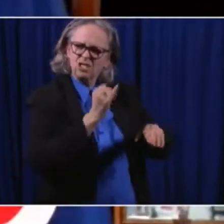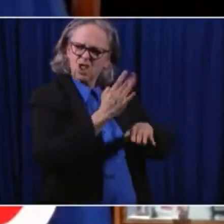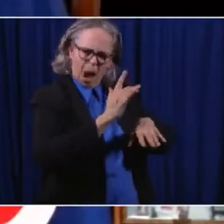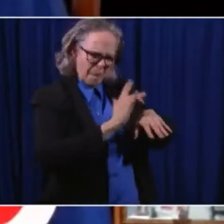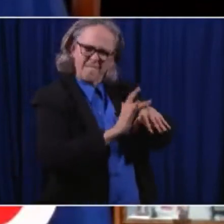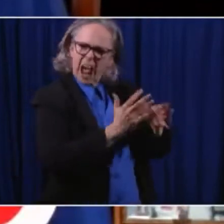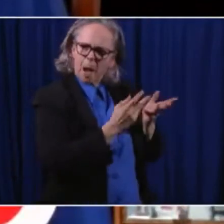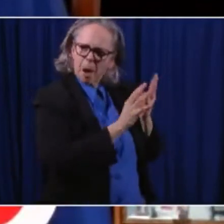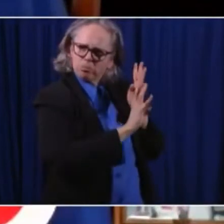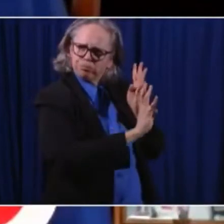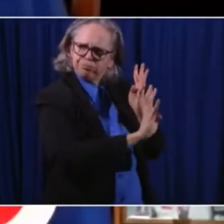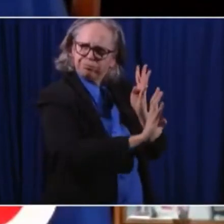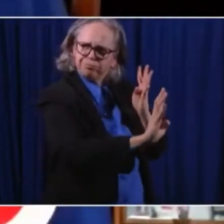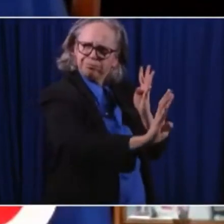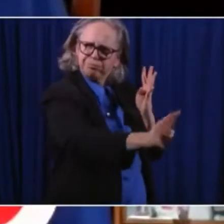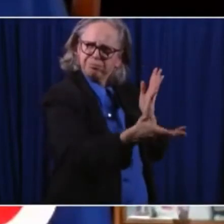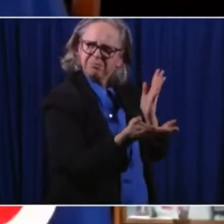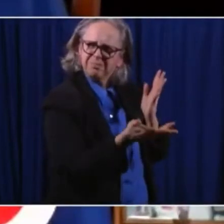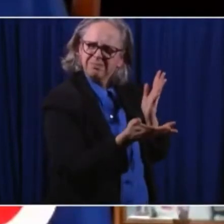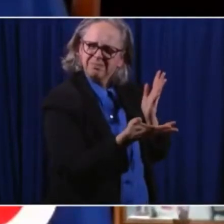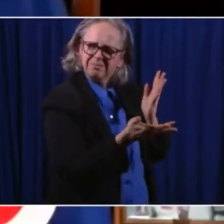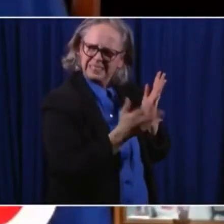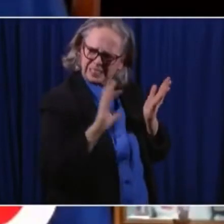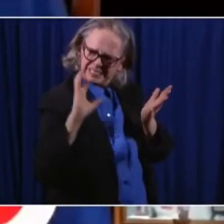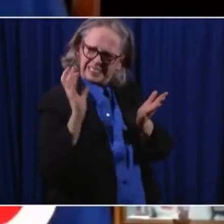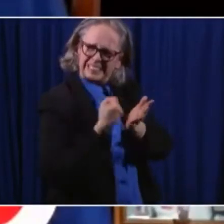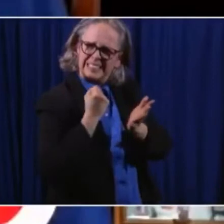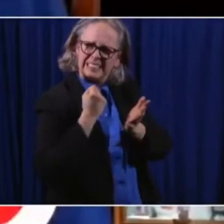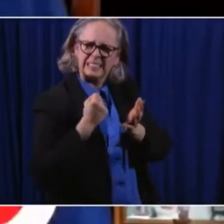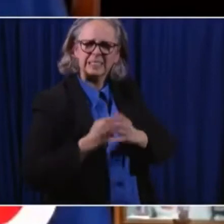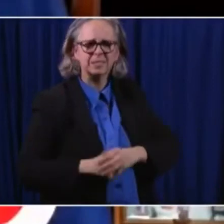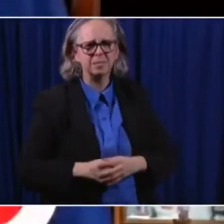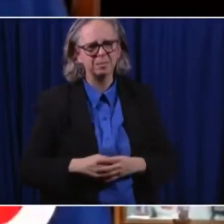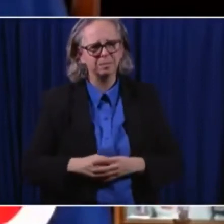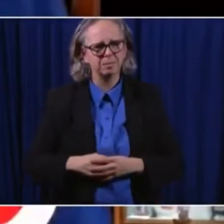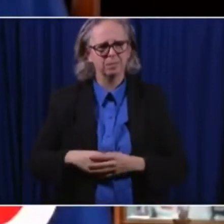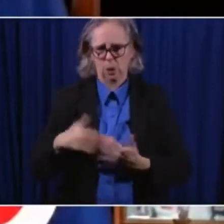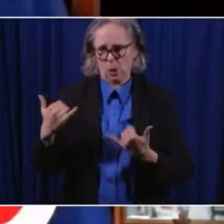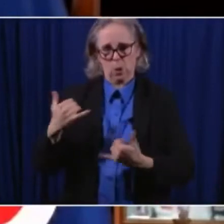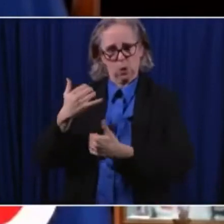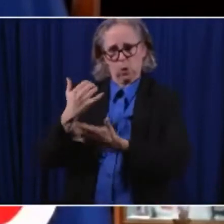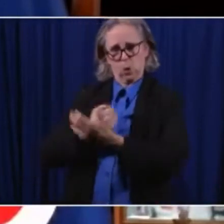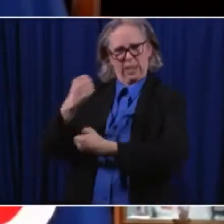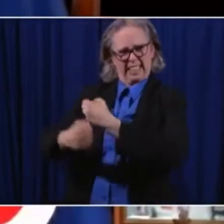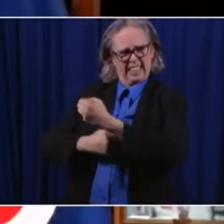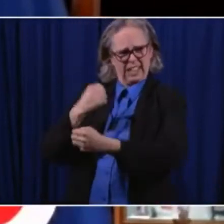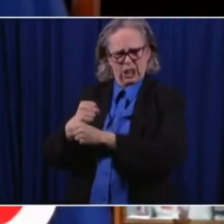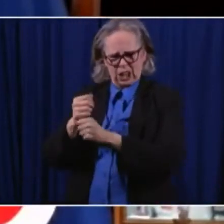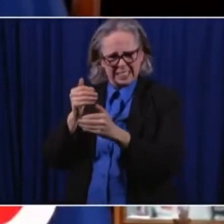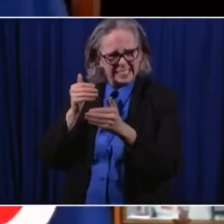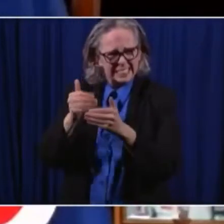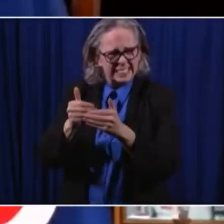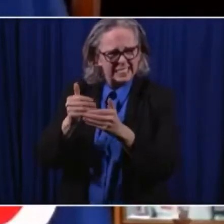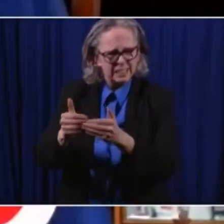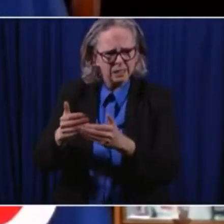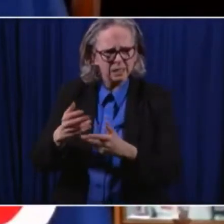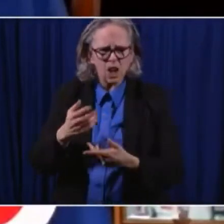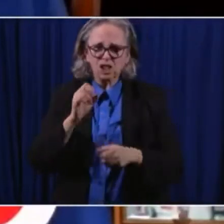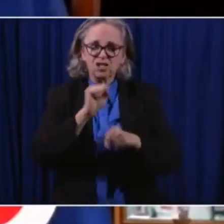time where a lot of people want to think about a fresh start in the new year. There are 169,000 jobs available that are posted